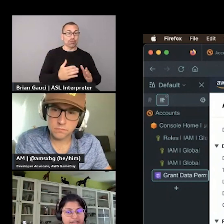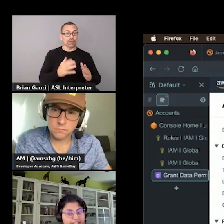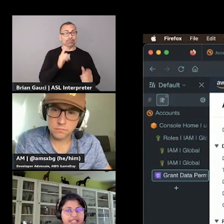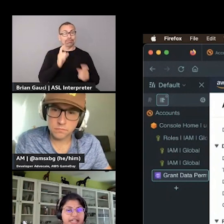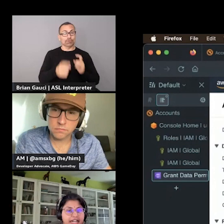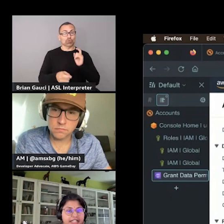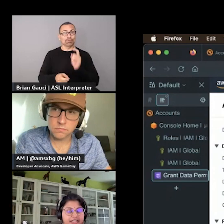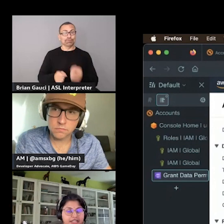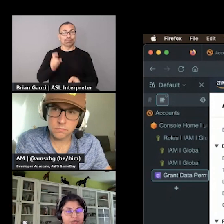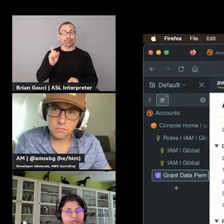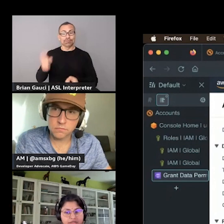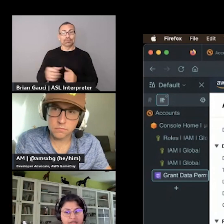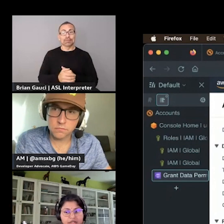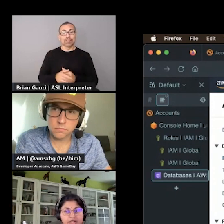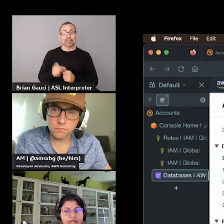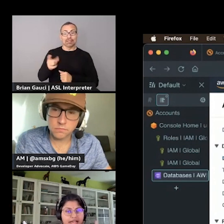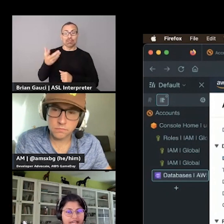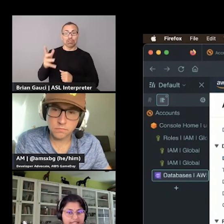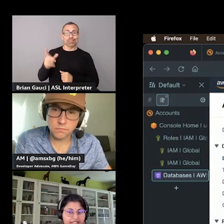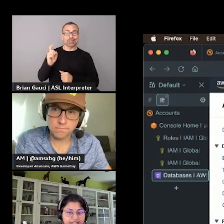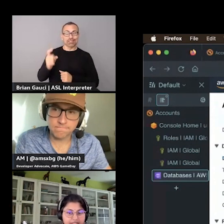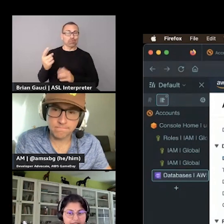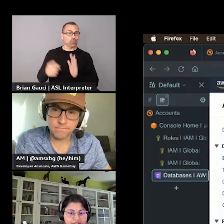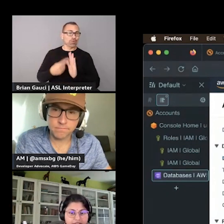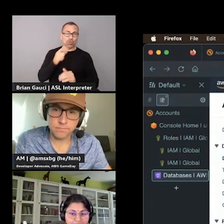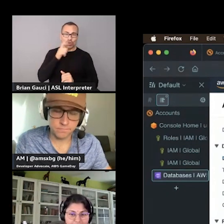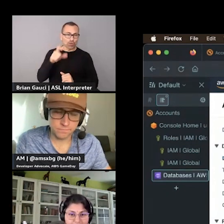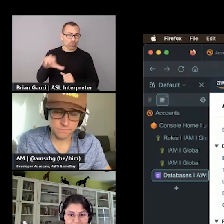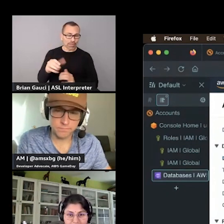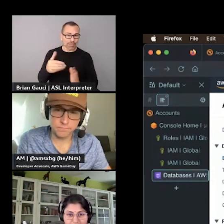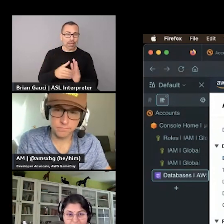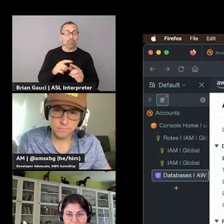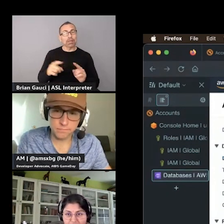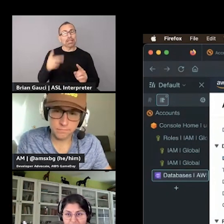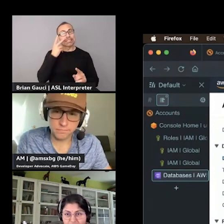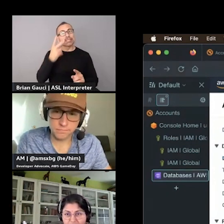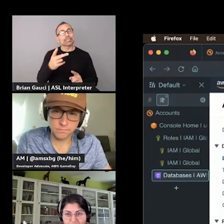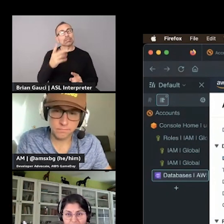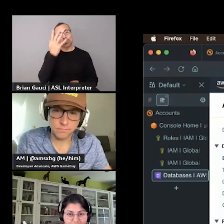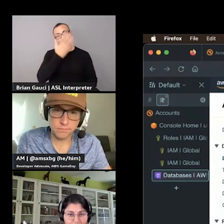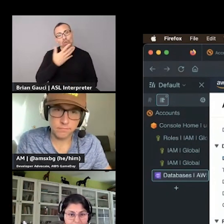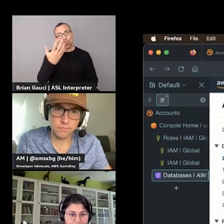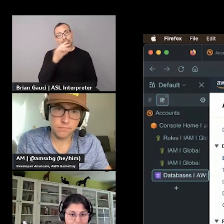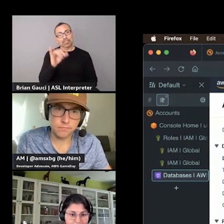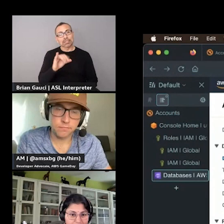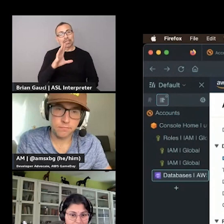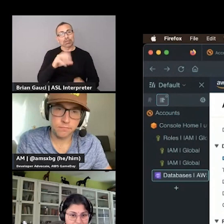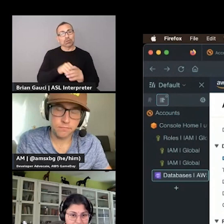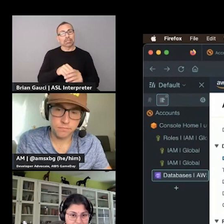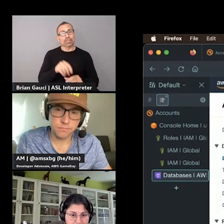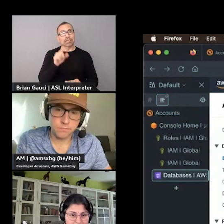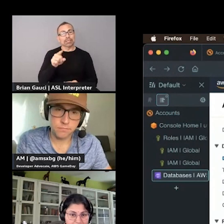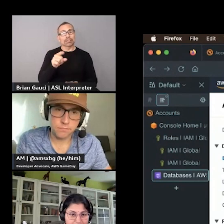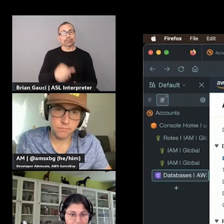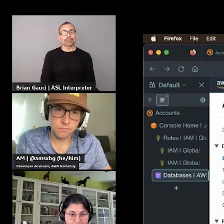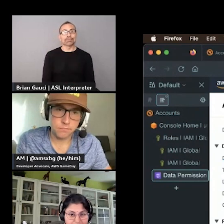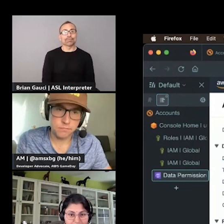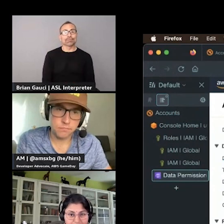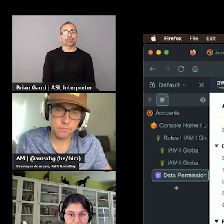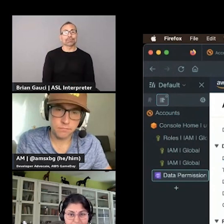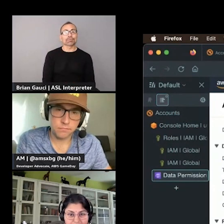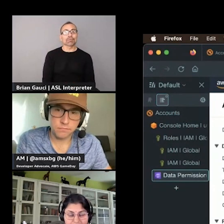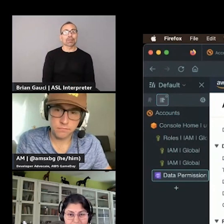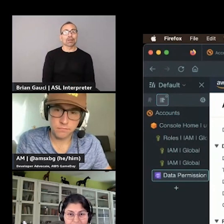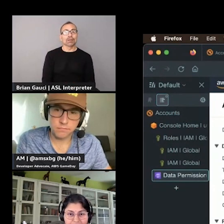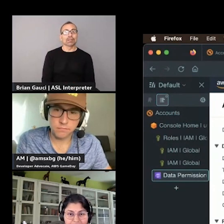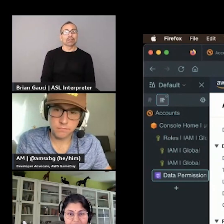And I have already granted this once. And let's come and see the permissions on here, data lake